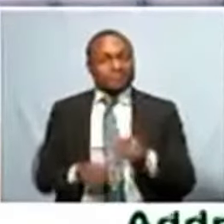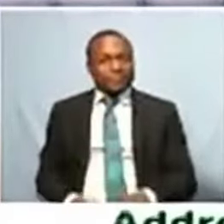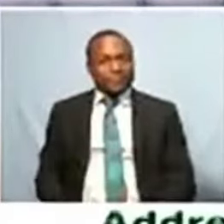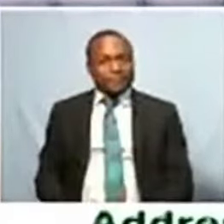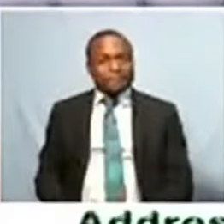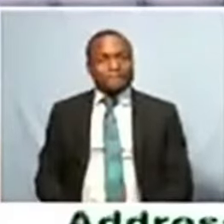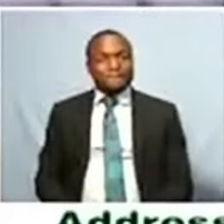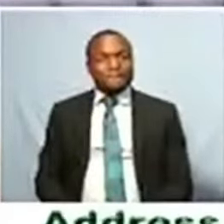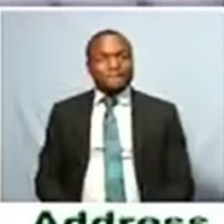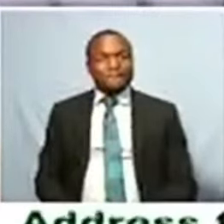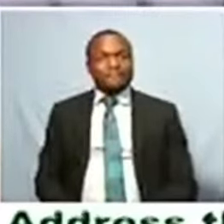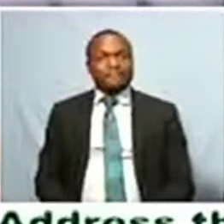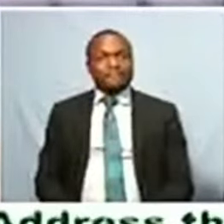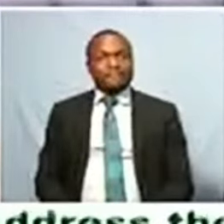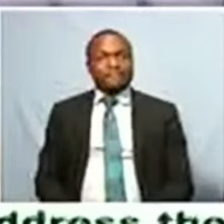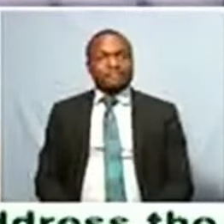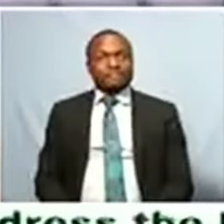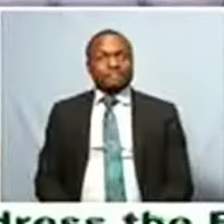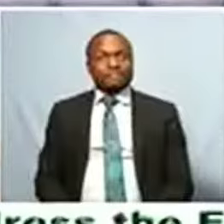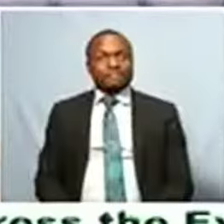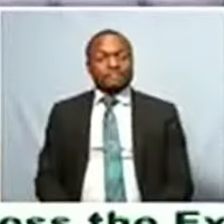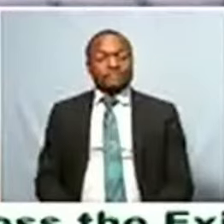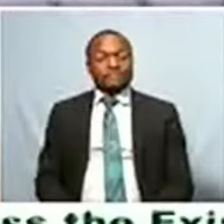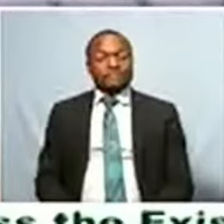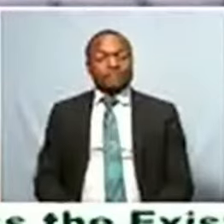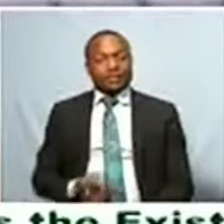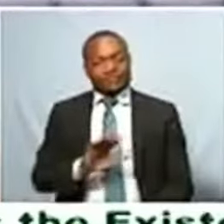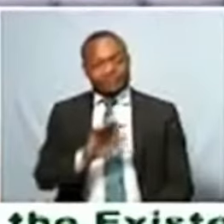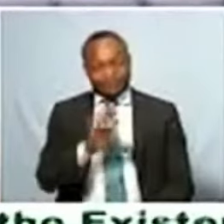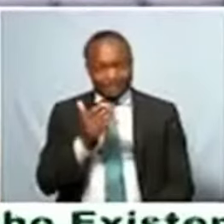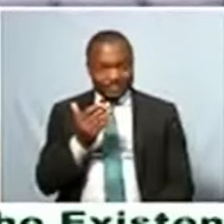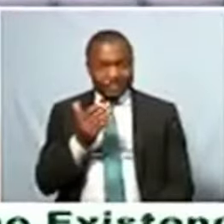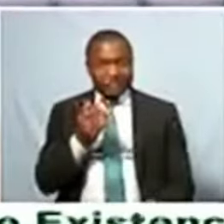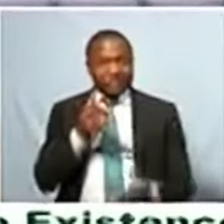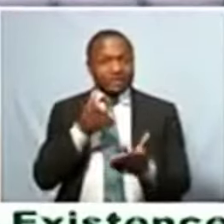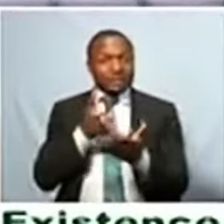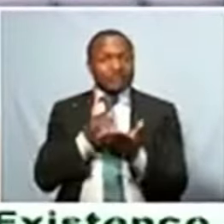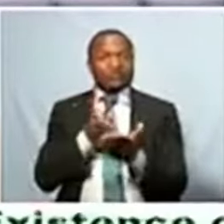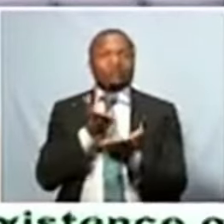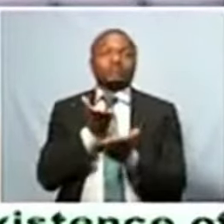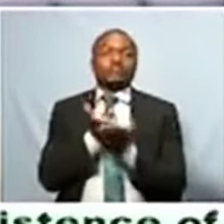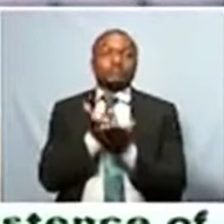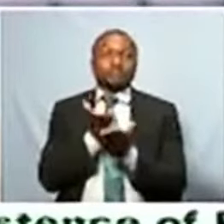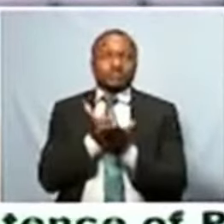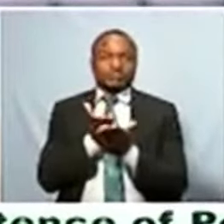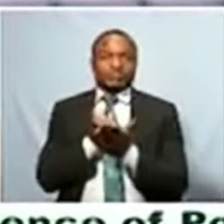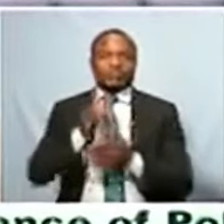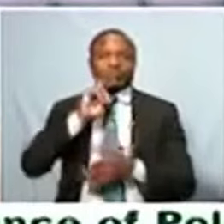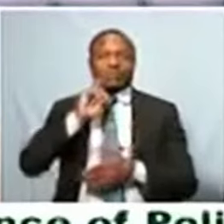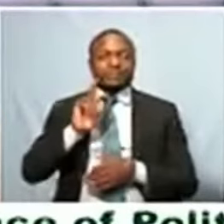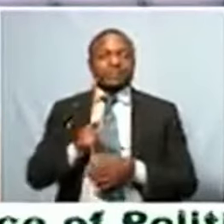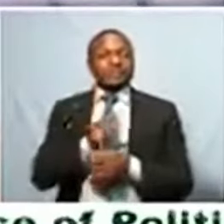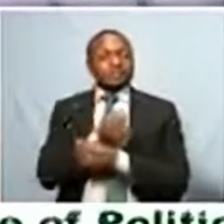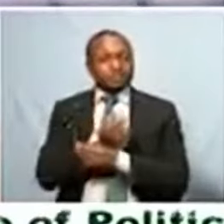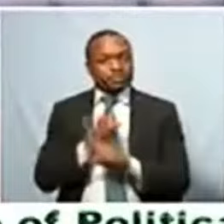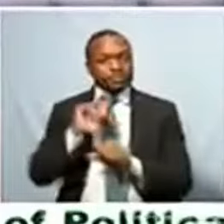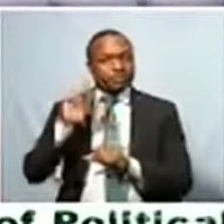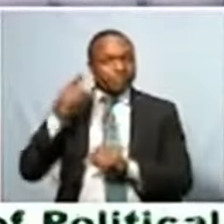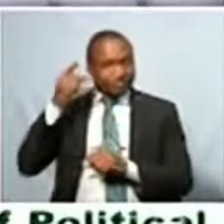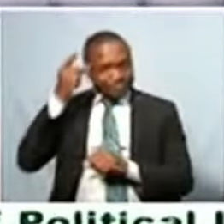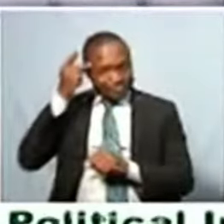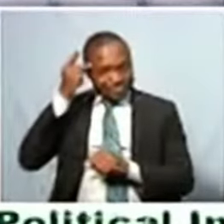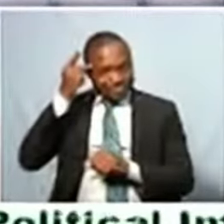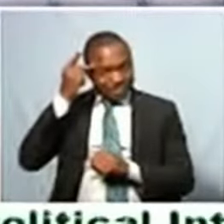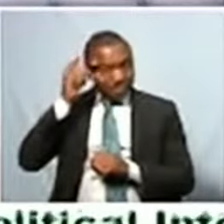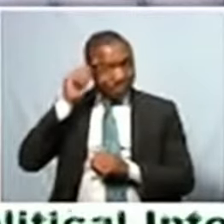Madam Speaker, I'm taken aback by this motion that we need to address the political intolerance in